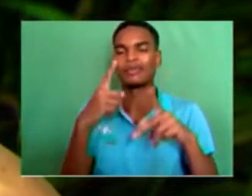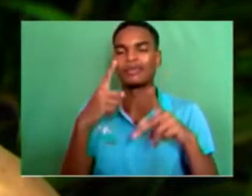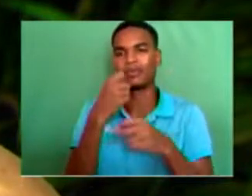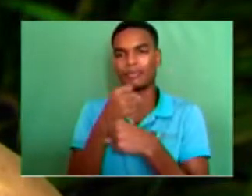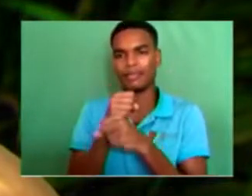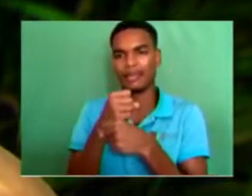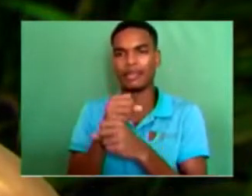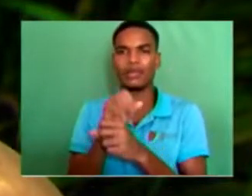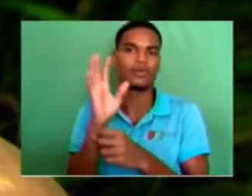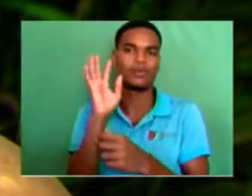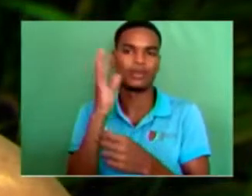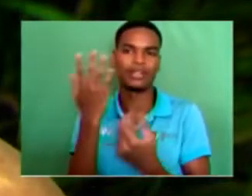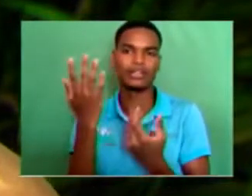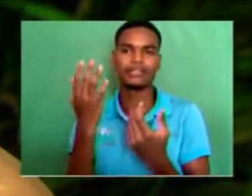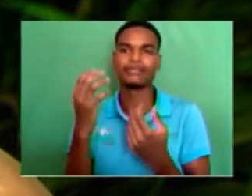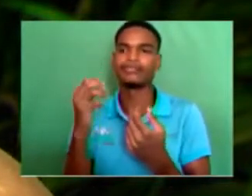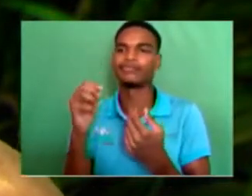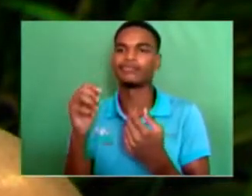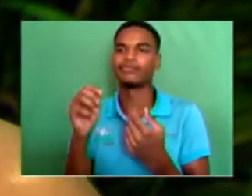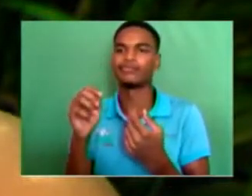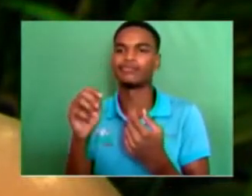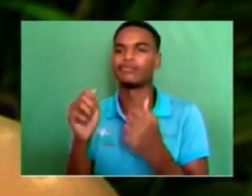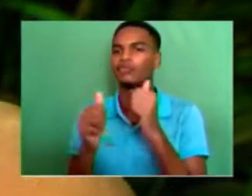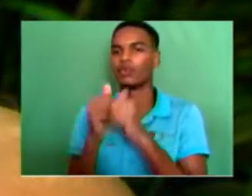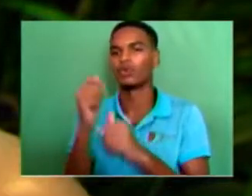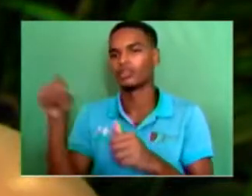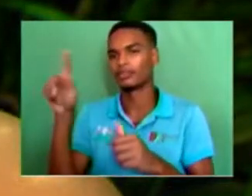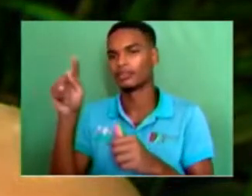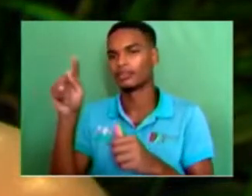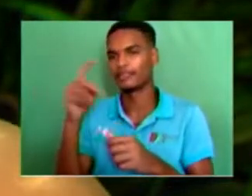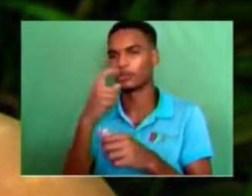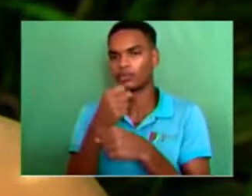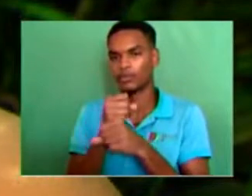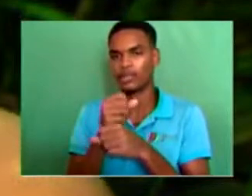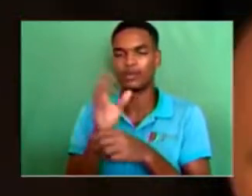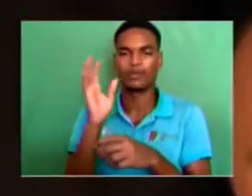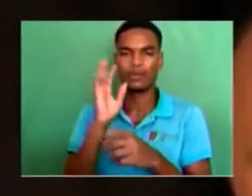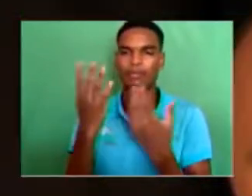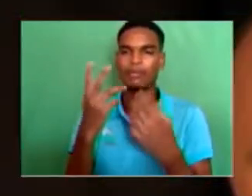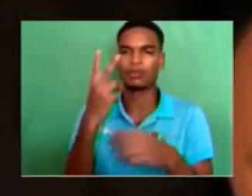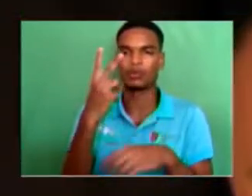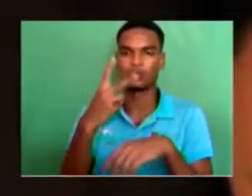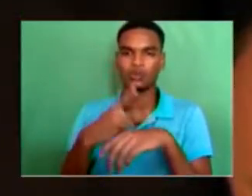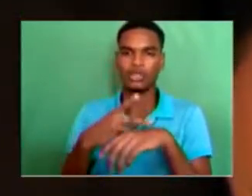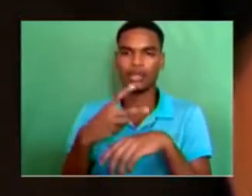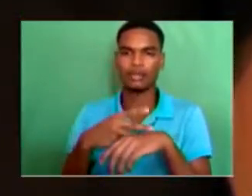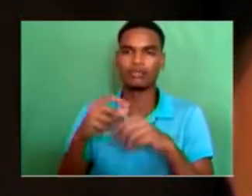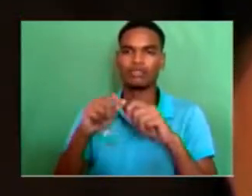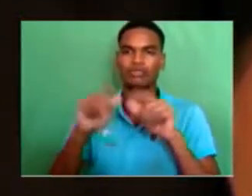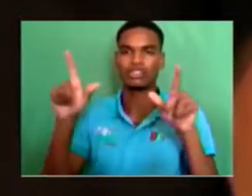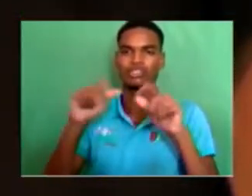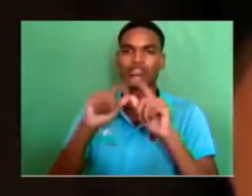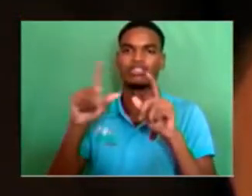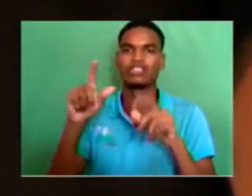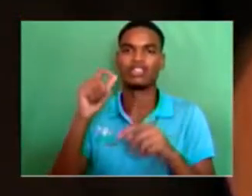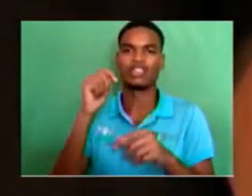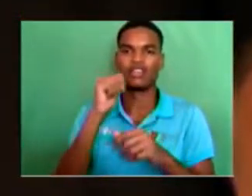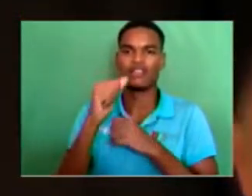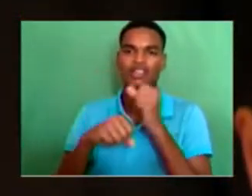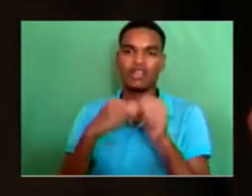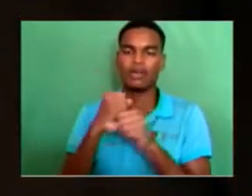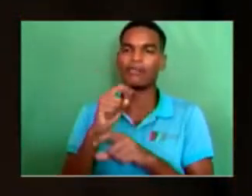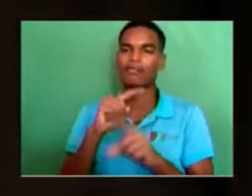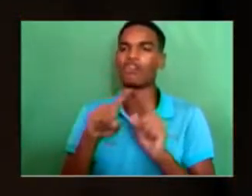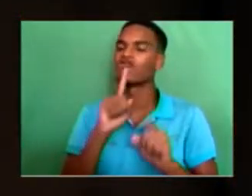the major TV manufacturers will get 2 releases a year, but they talk about really one, kind